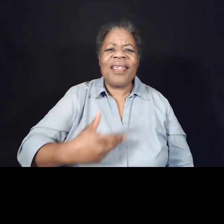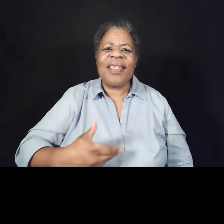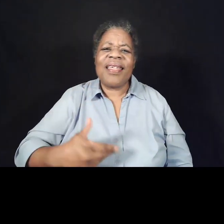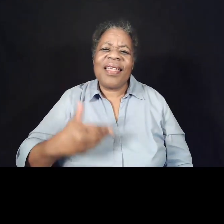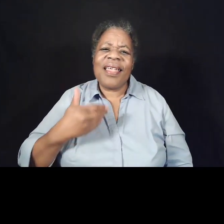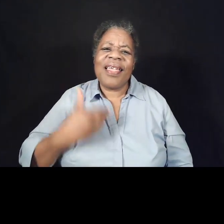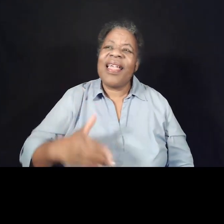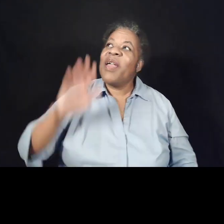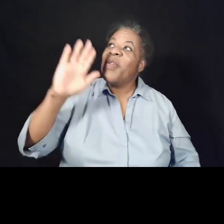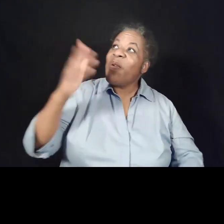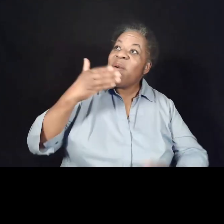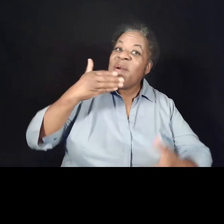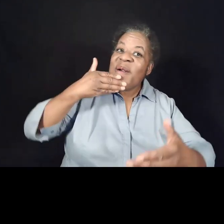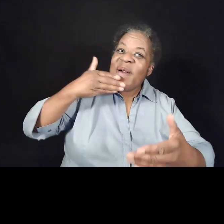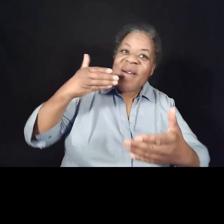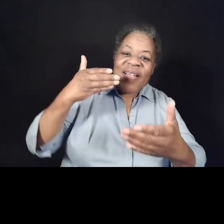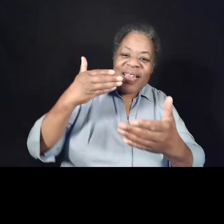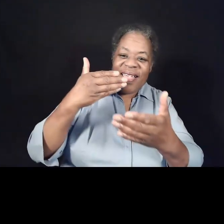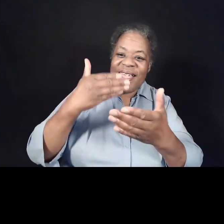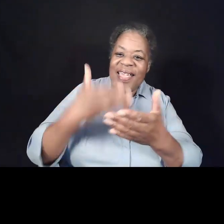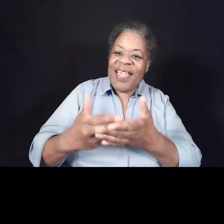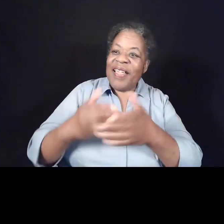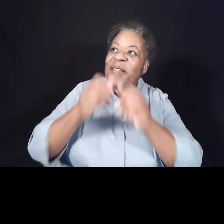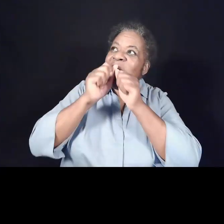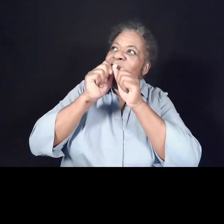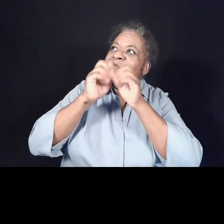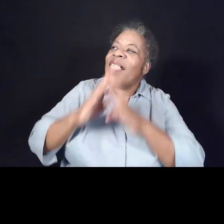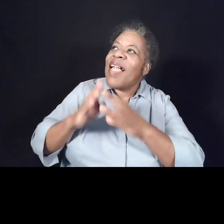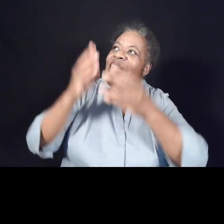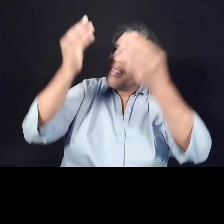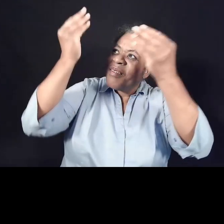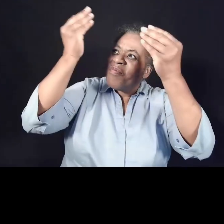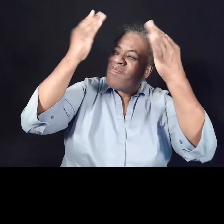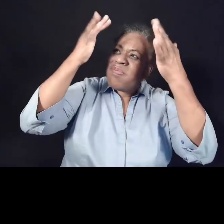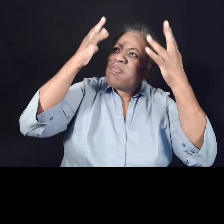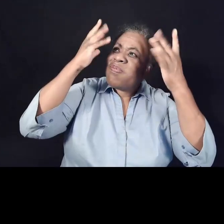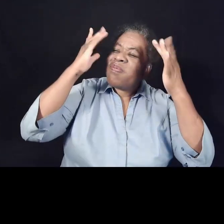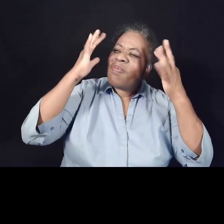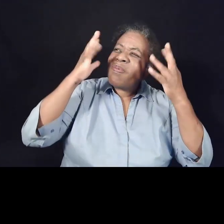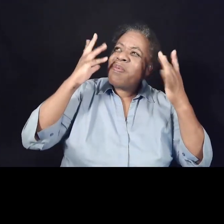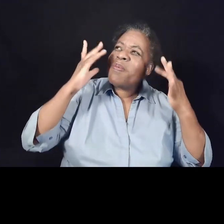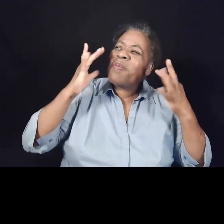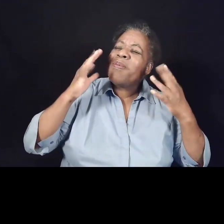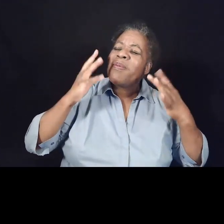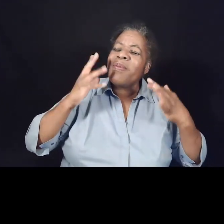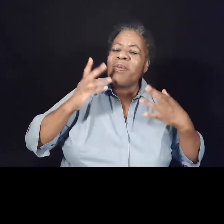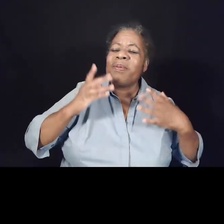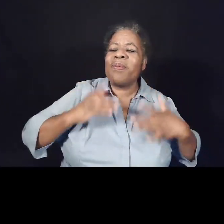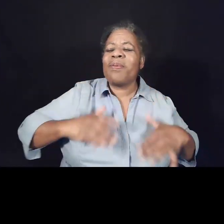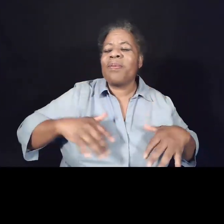Cause your goodness is running after, it's running after me.